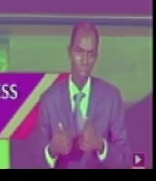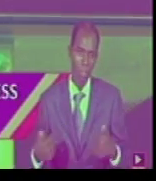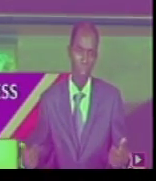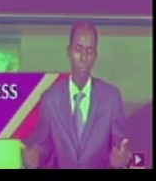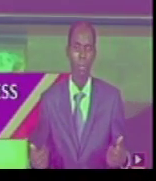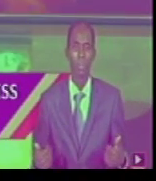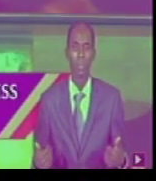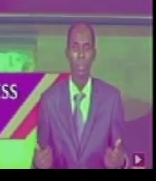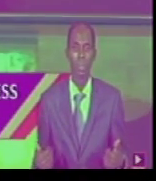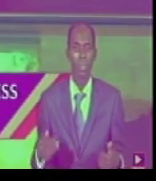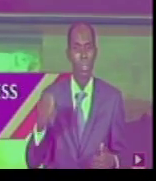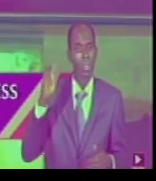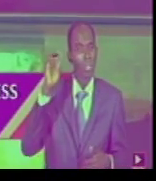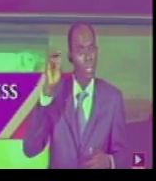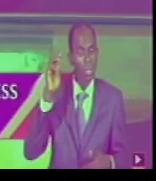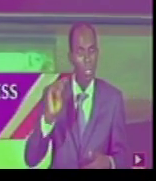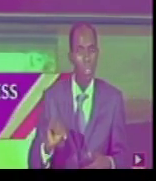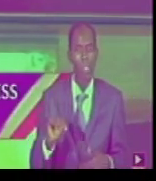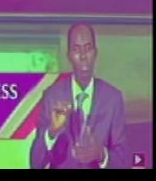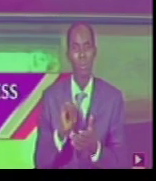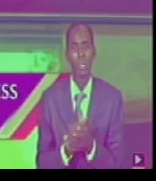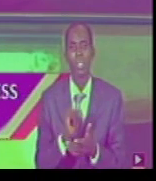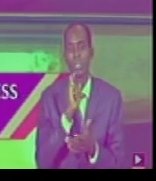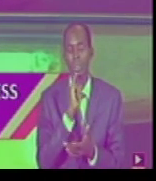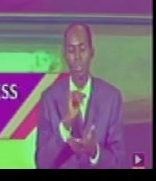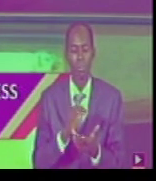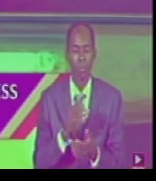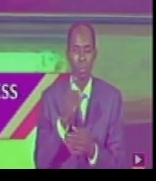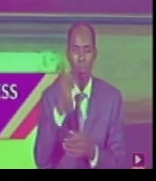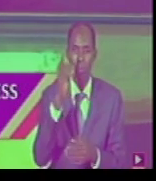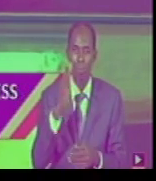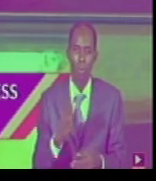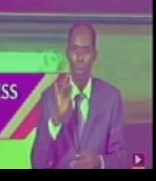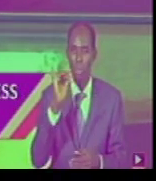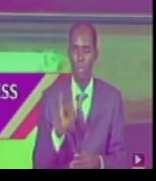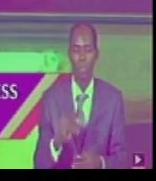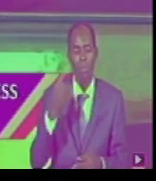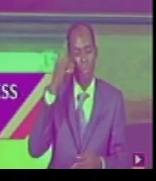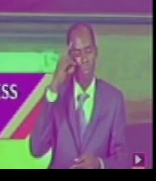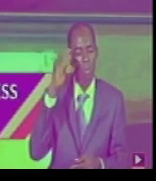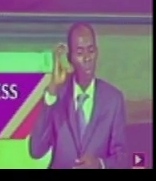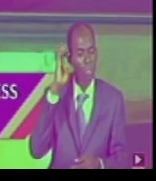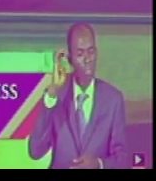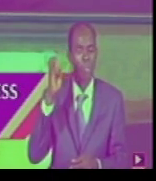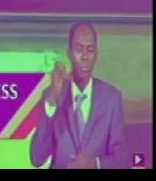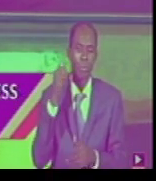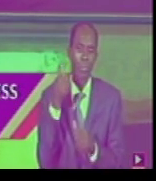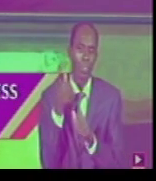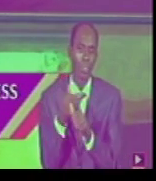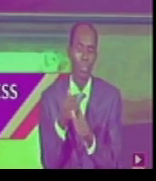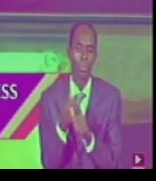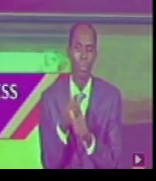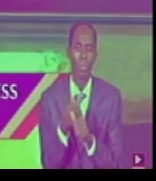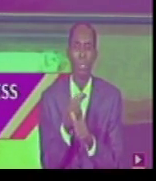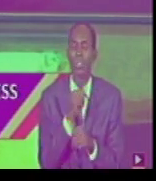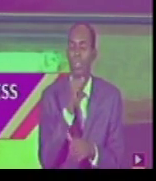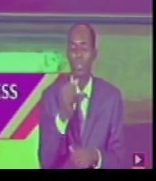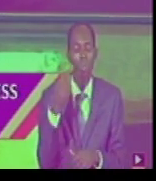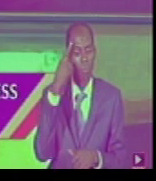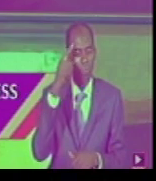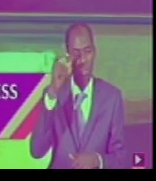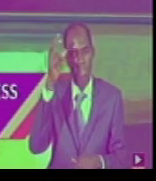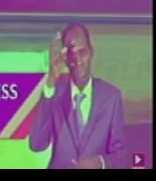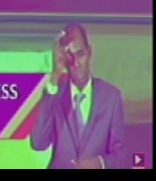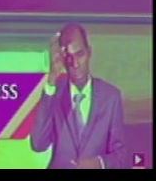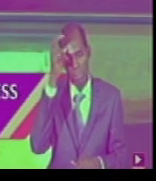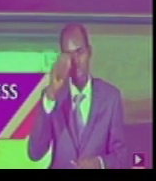that is godly for himself, not for Satan, not for evil, not for